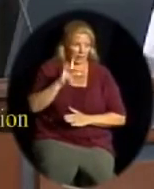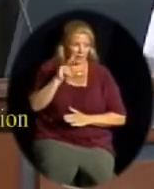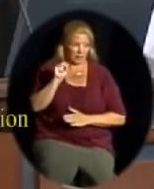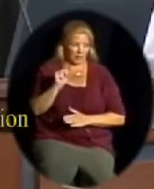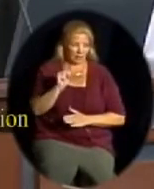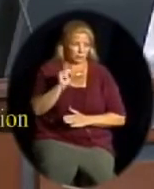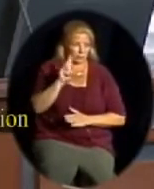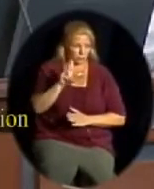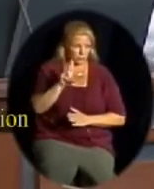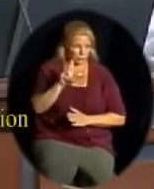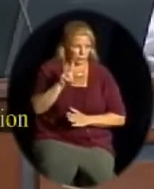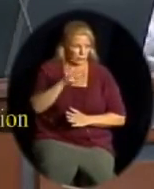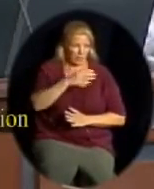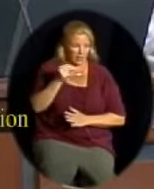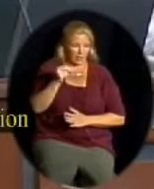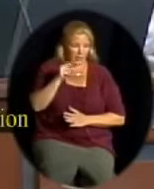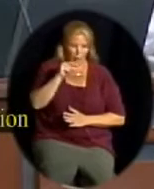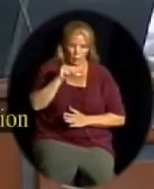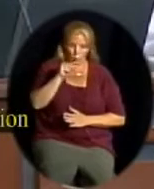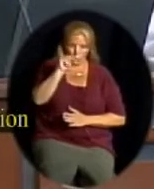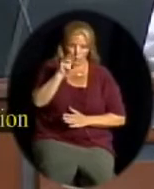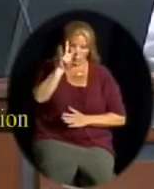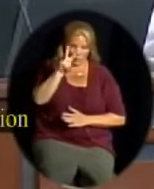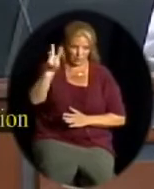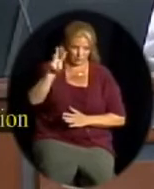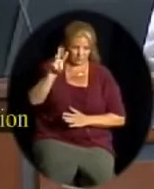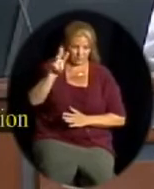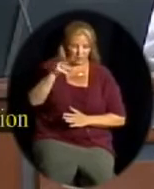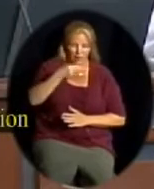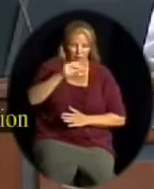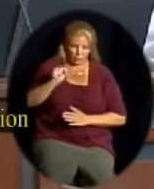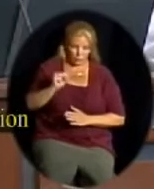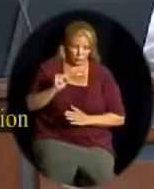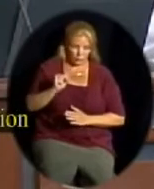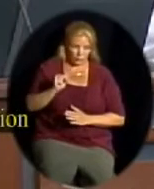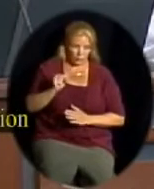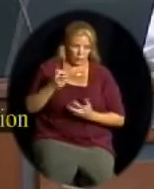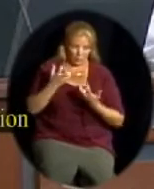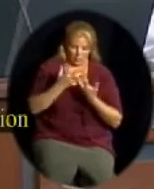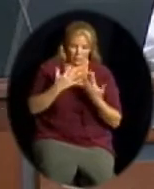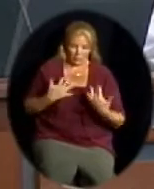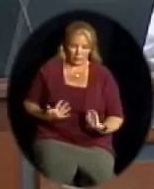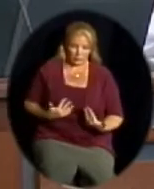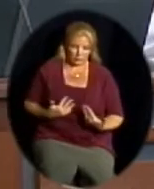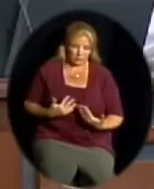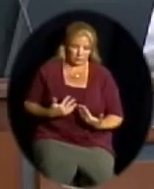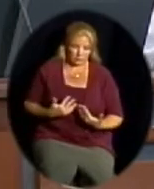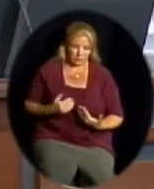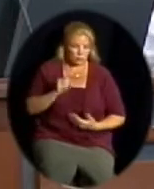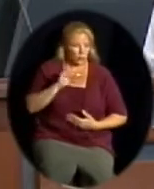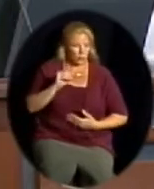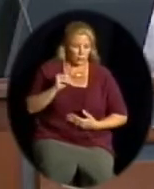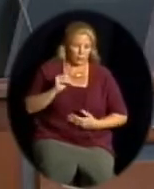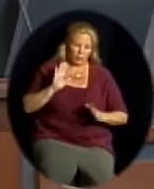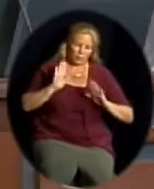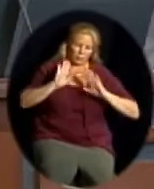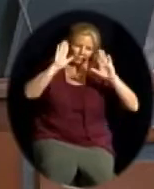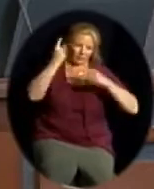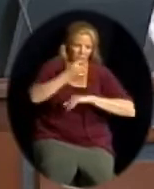some collaborative partnership efforts that are going on there that I think is great possibilities for this school district. So it's a great day in the Olathe School